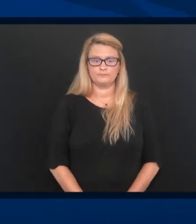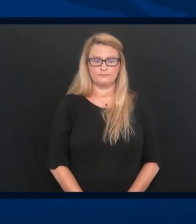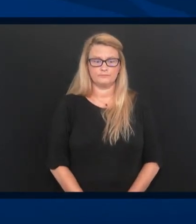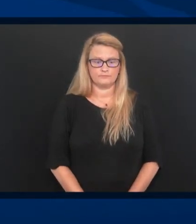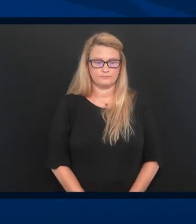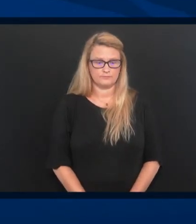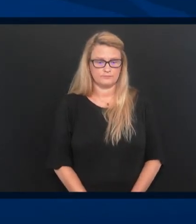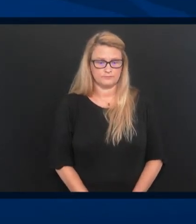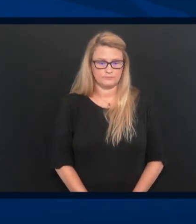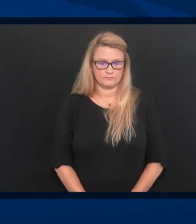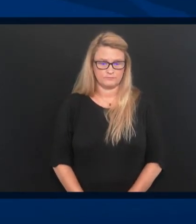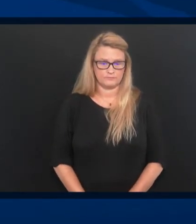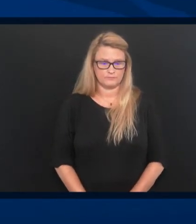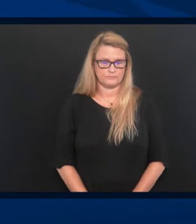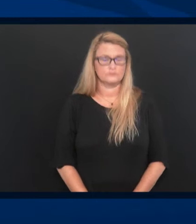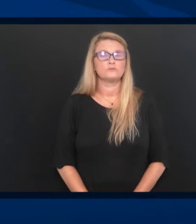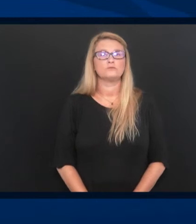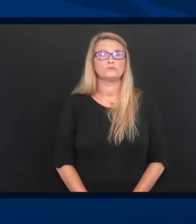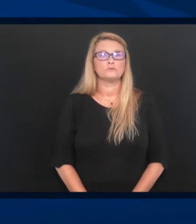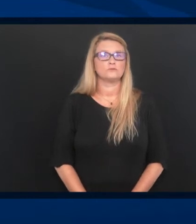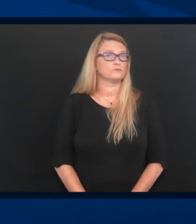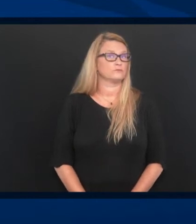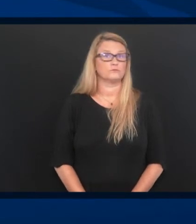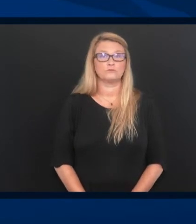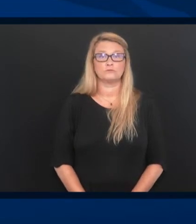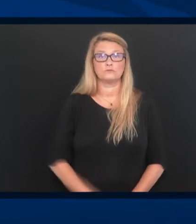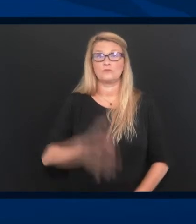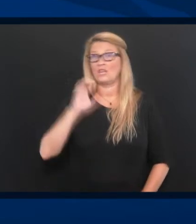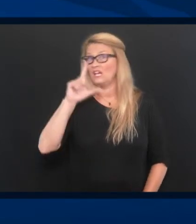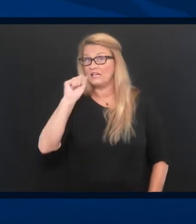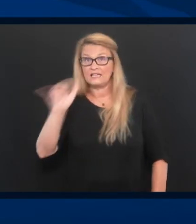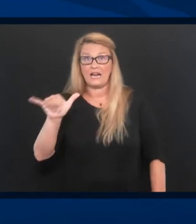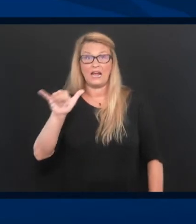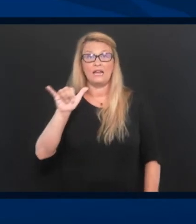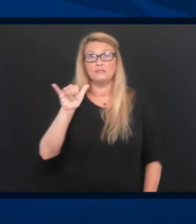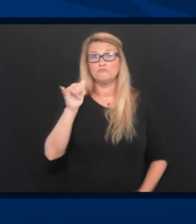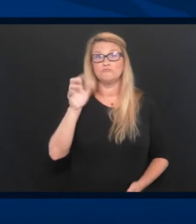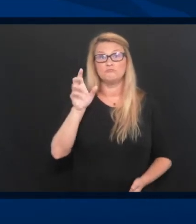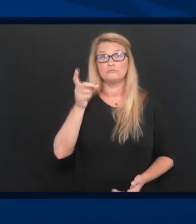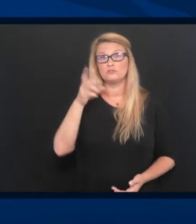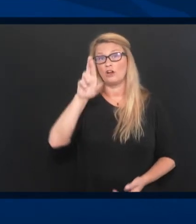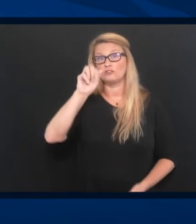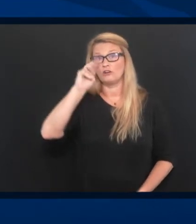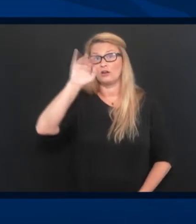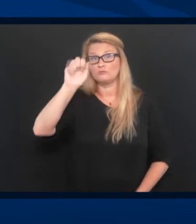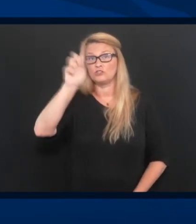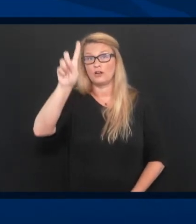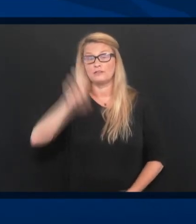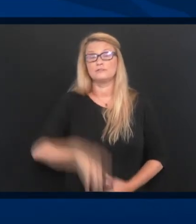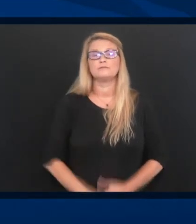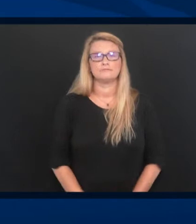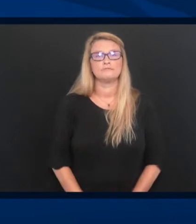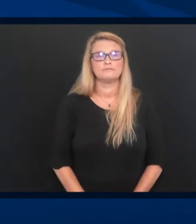Dr. Amjad, you could take some of this, or back to you, Clay, but this is for y'all.